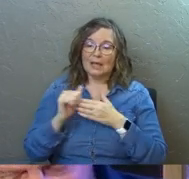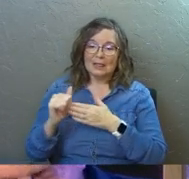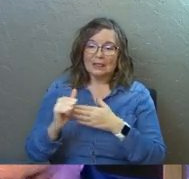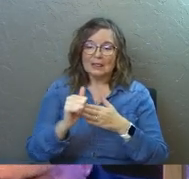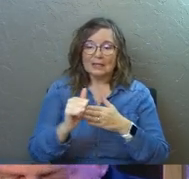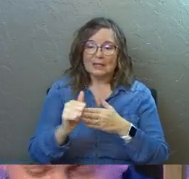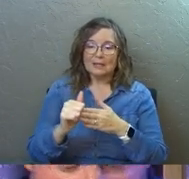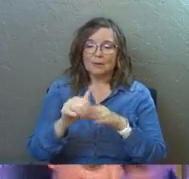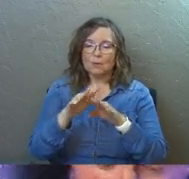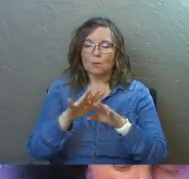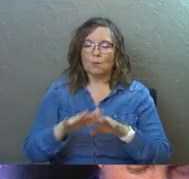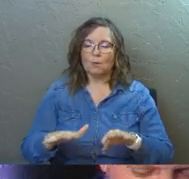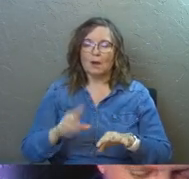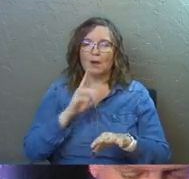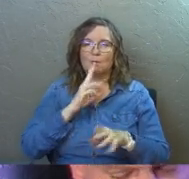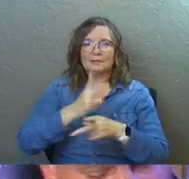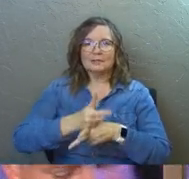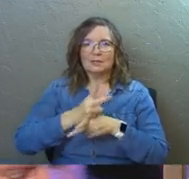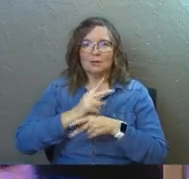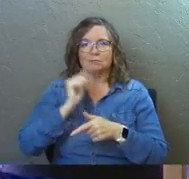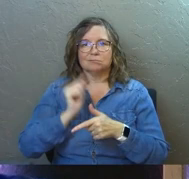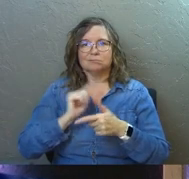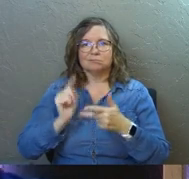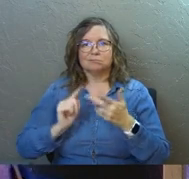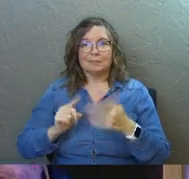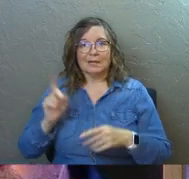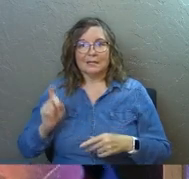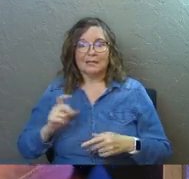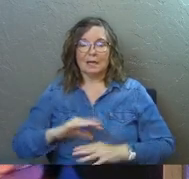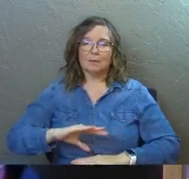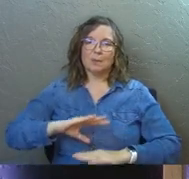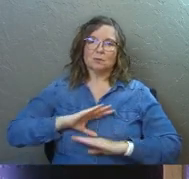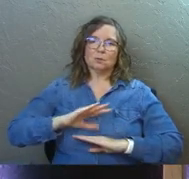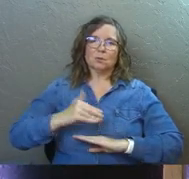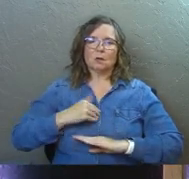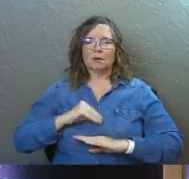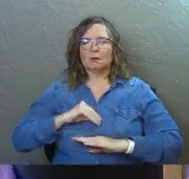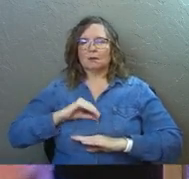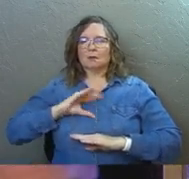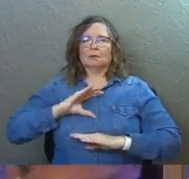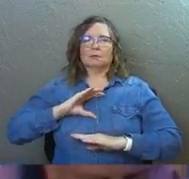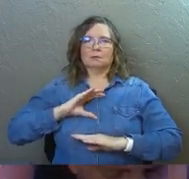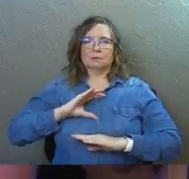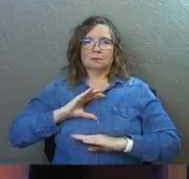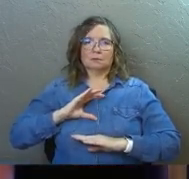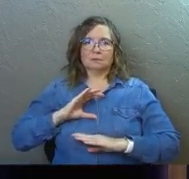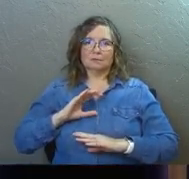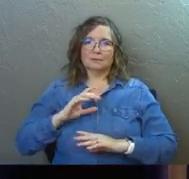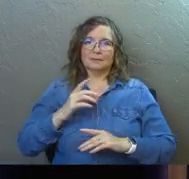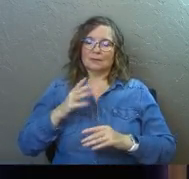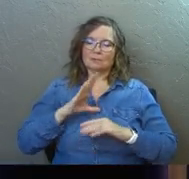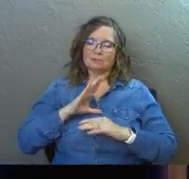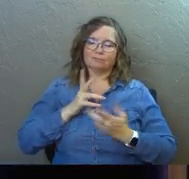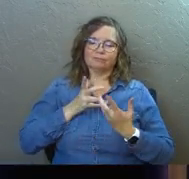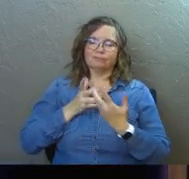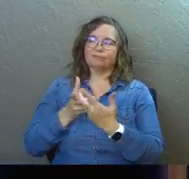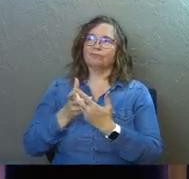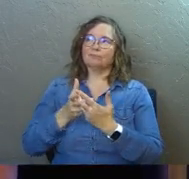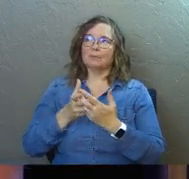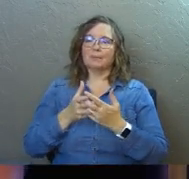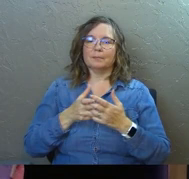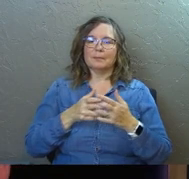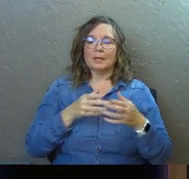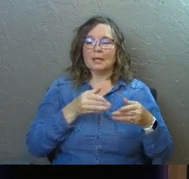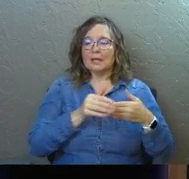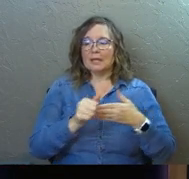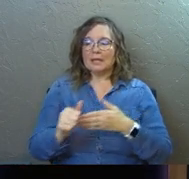me beside still waters. He's taking care of all my needs. He restores my soul. He restores me to me, the scripture says. He leads me in